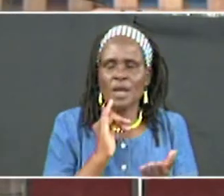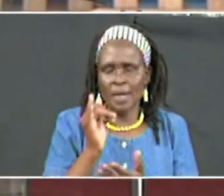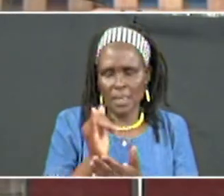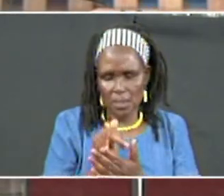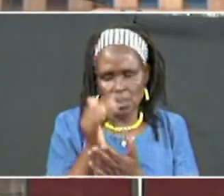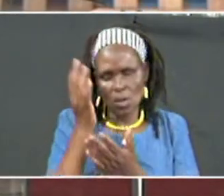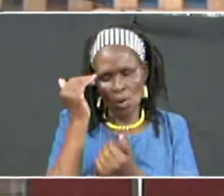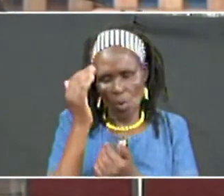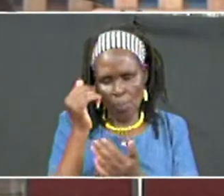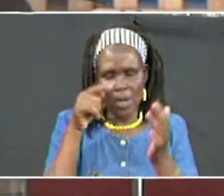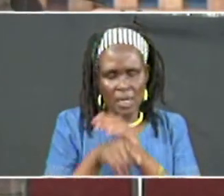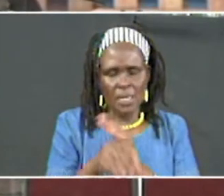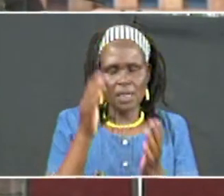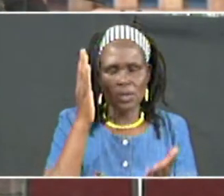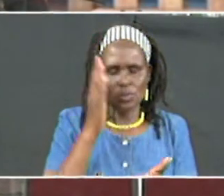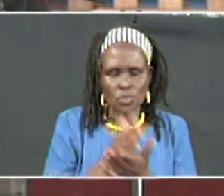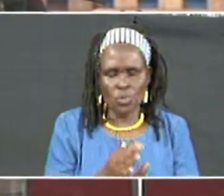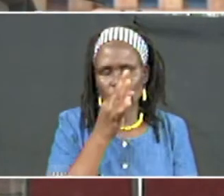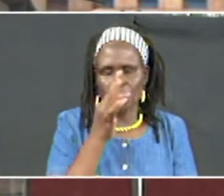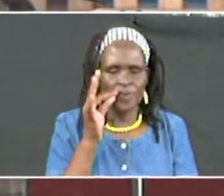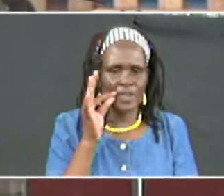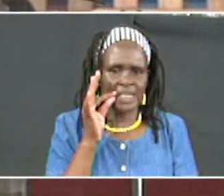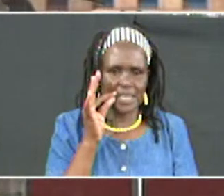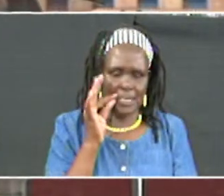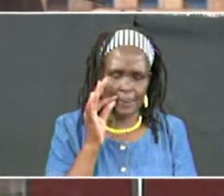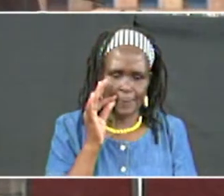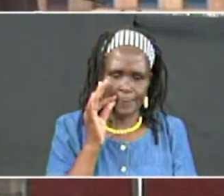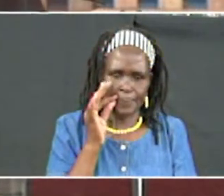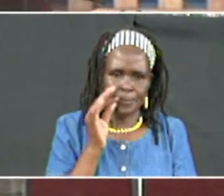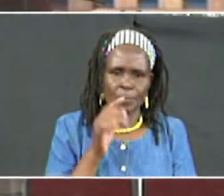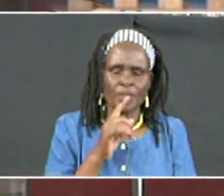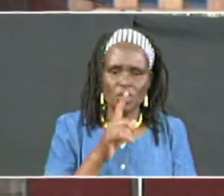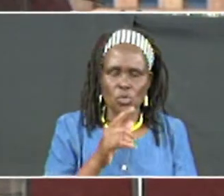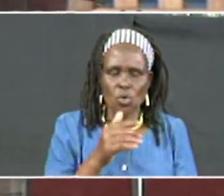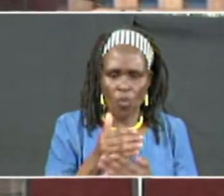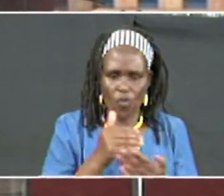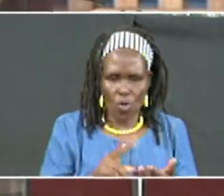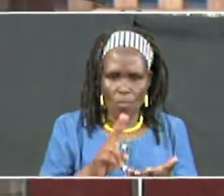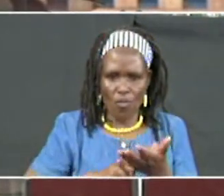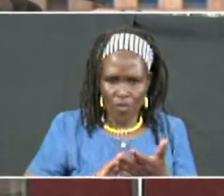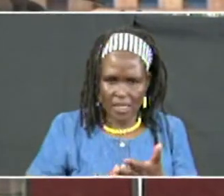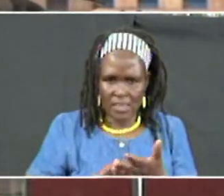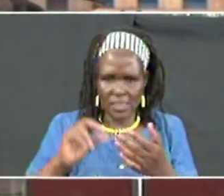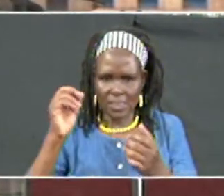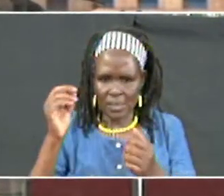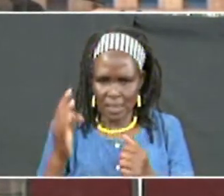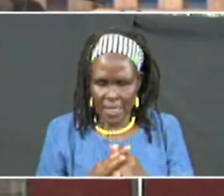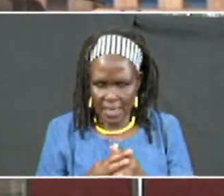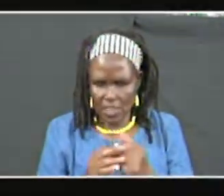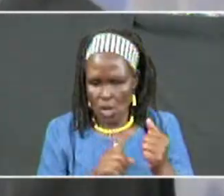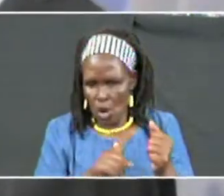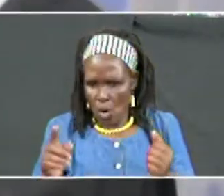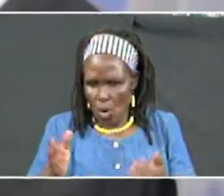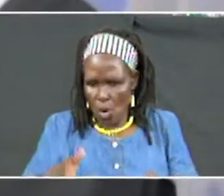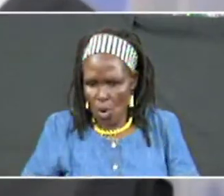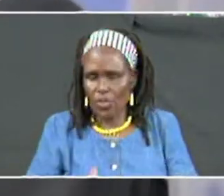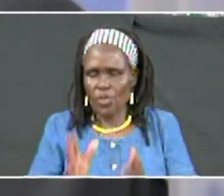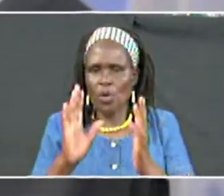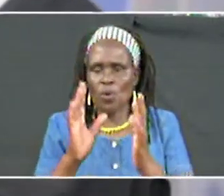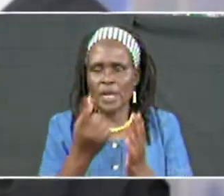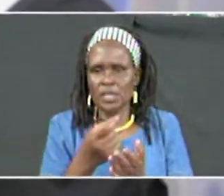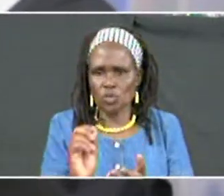in true fasting. And so from verse 8 all the way to